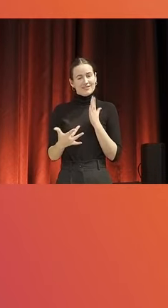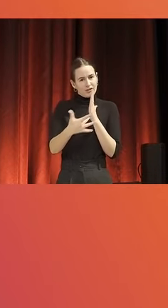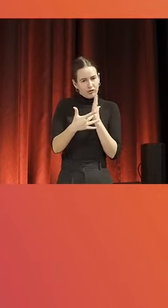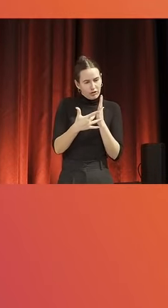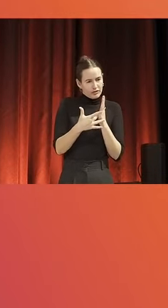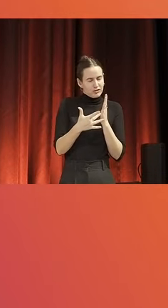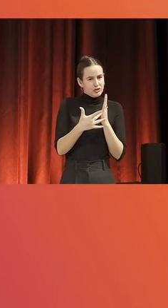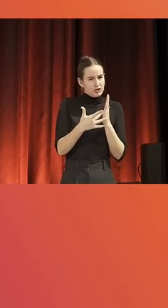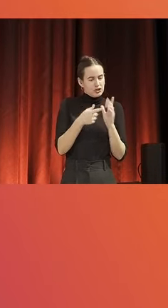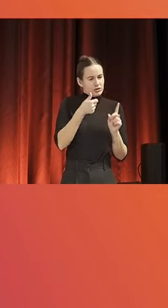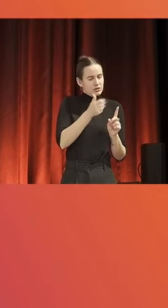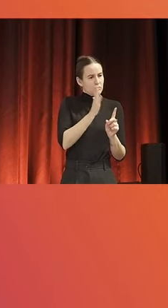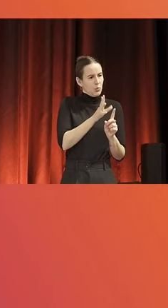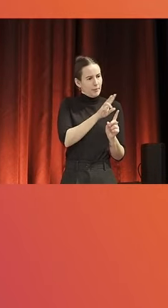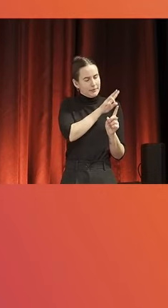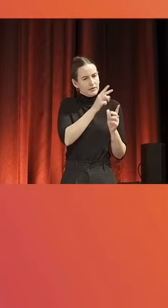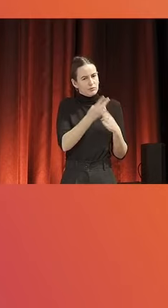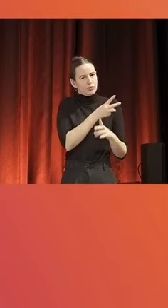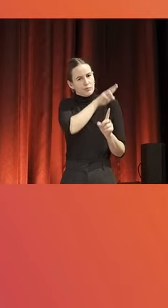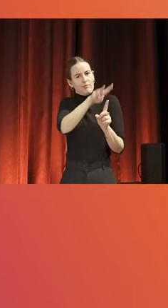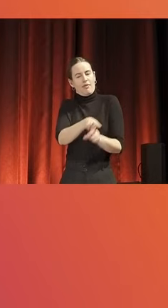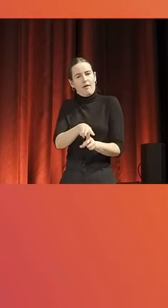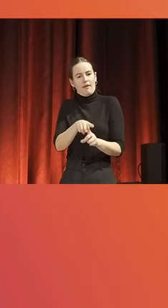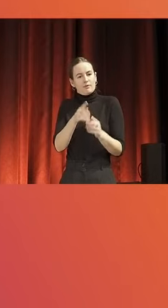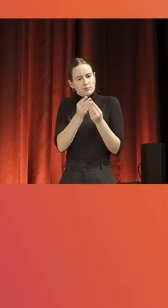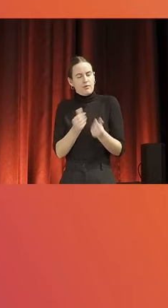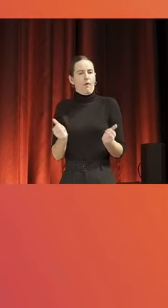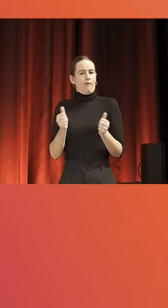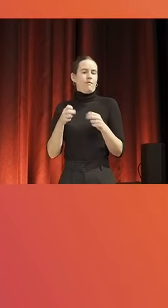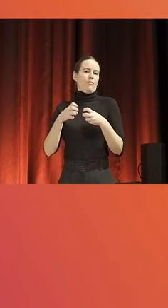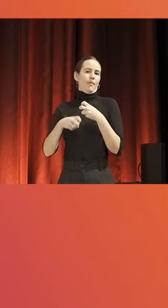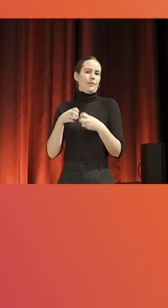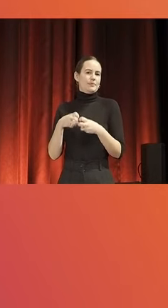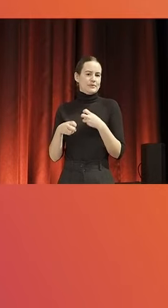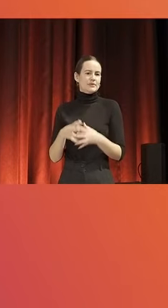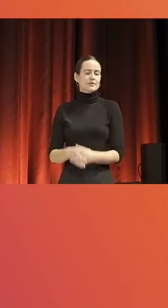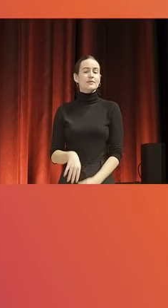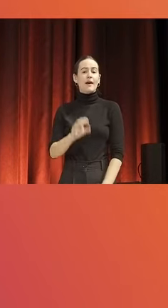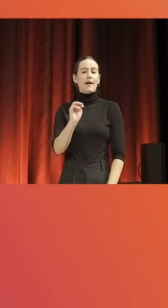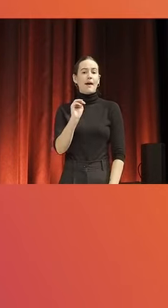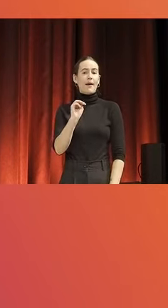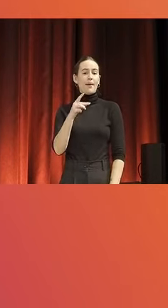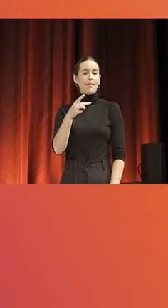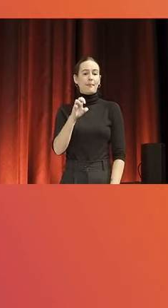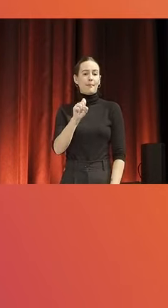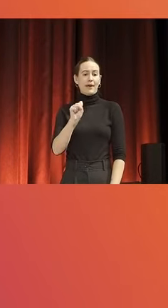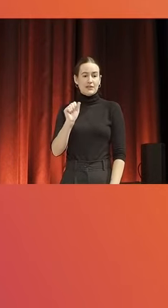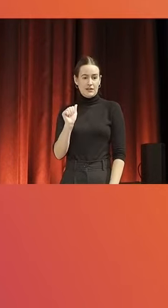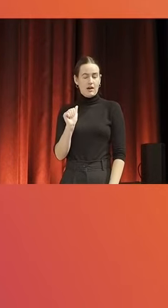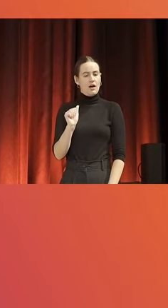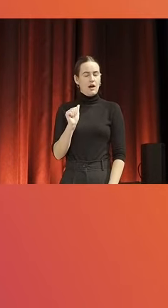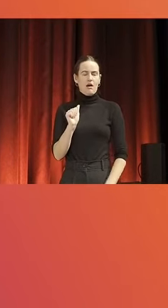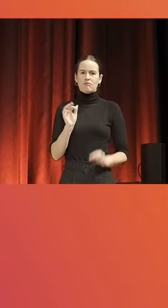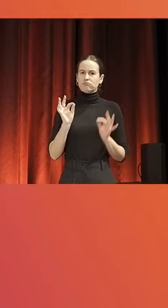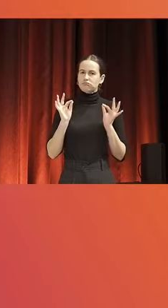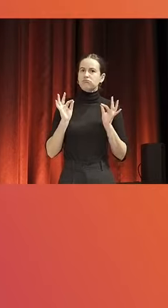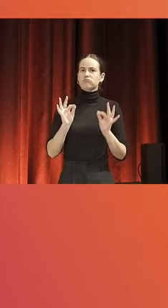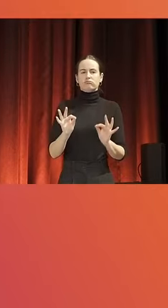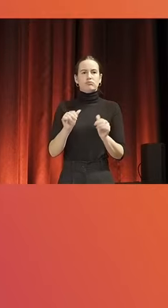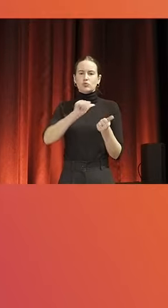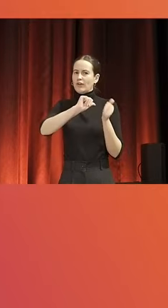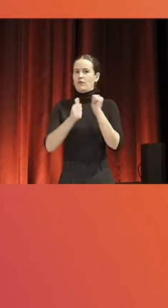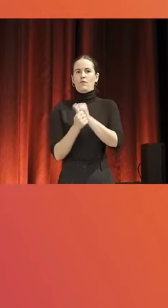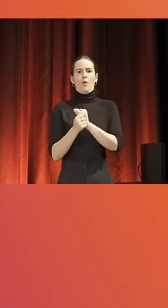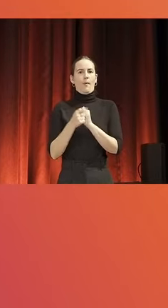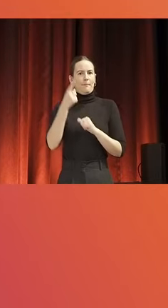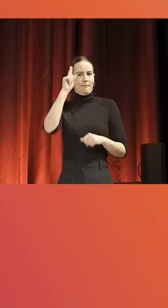problems. Now, M-Pesa was a great transformation of the financial industries, And smartphones